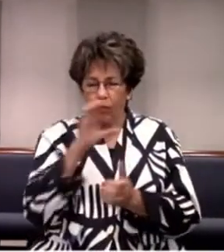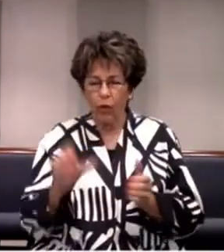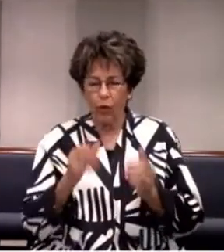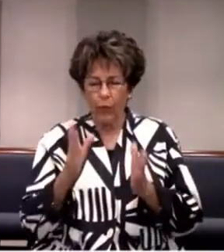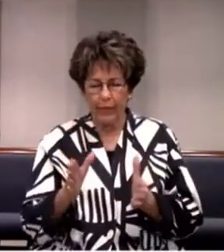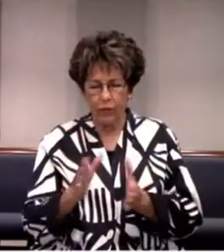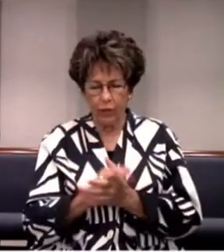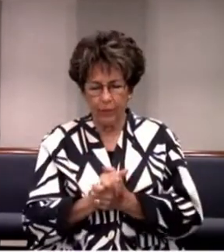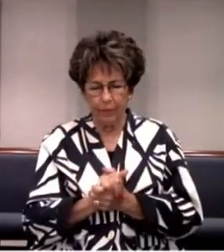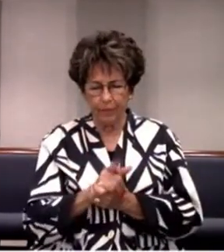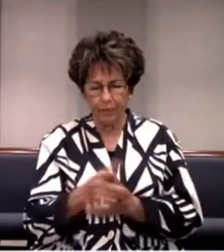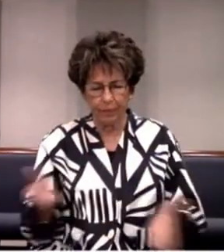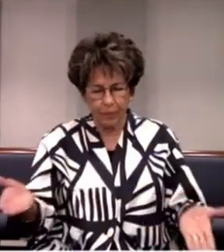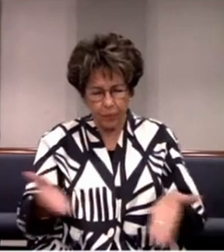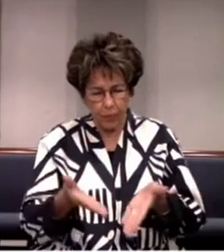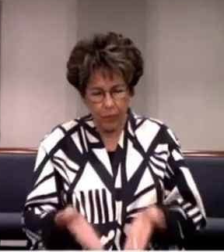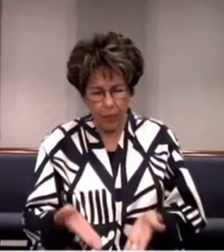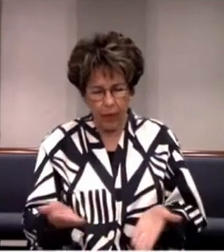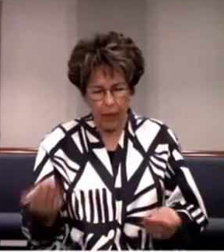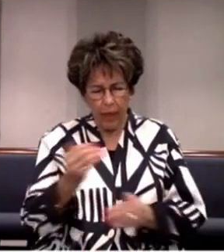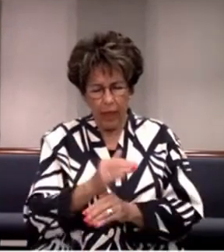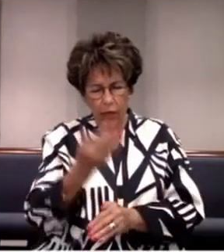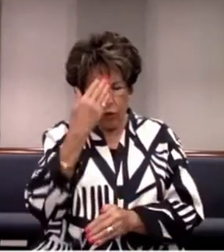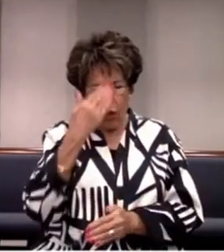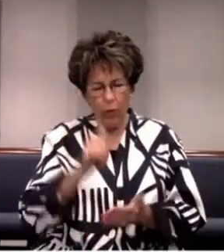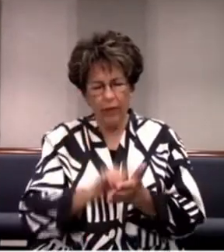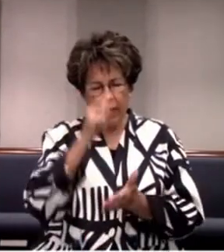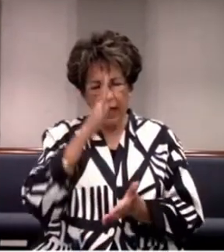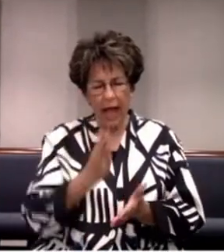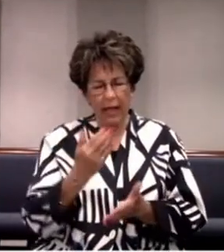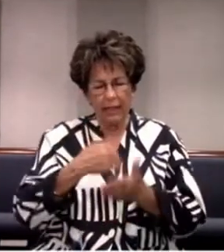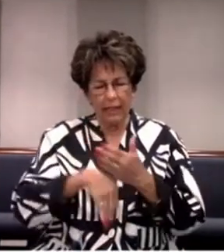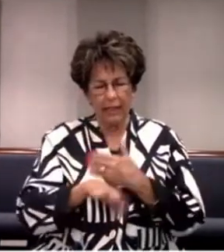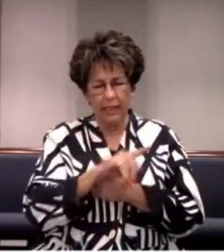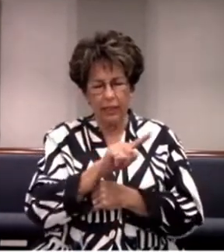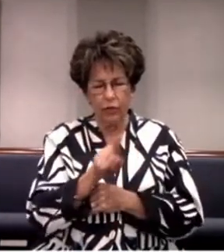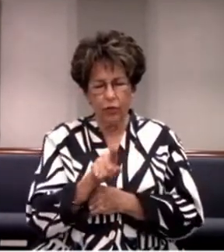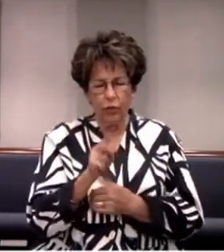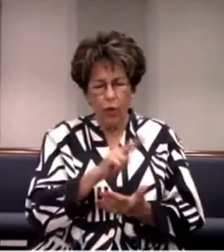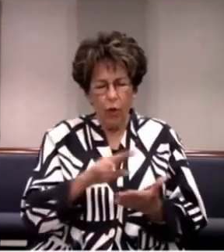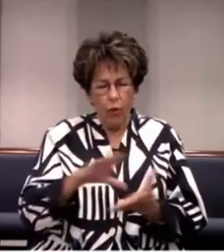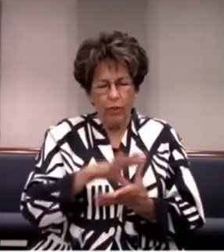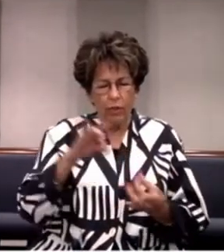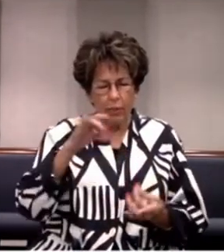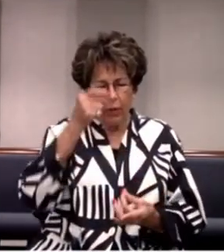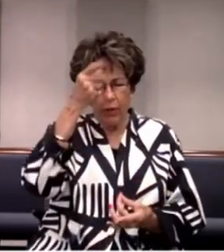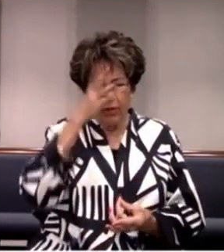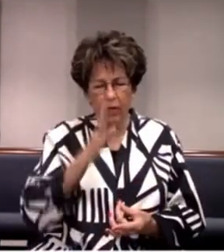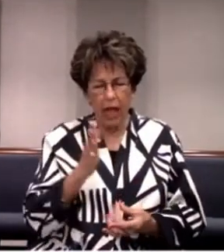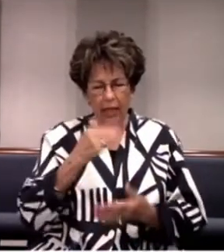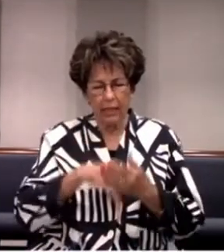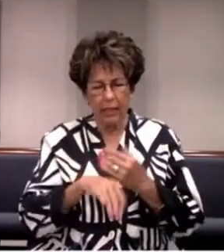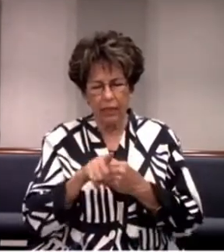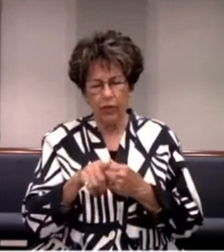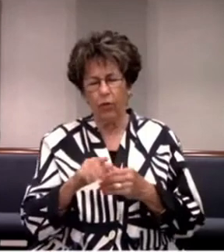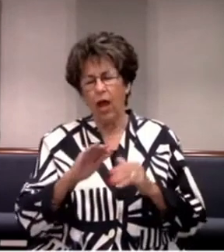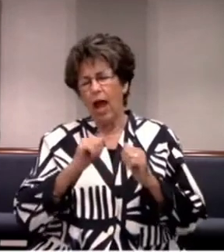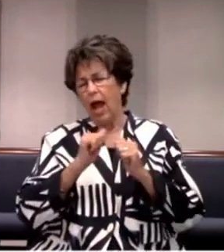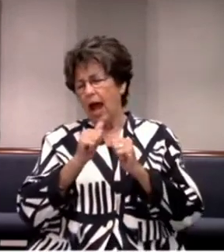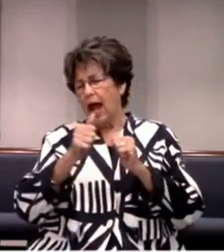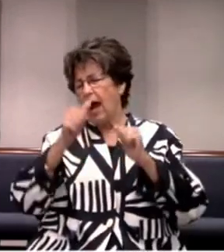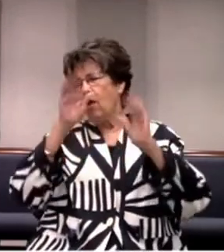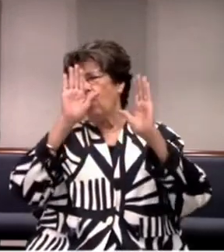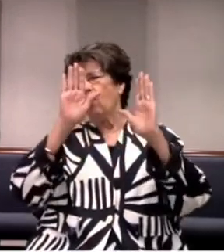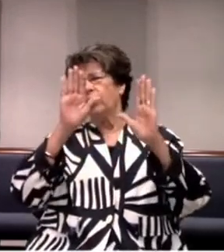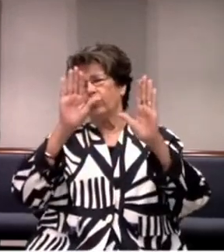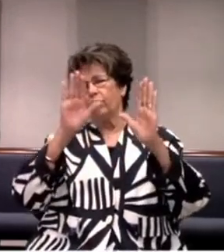tonight knowing God is in you. The Holy Spirit of God is there. How wonderful, how marvelous to care